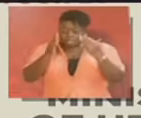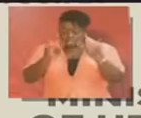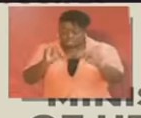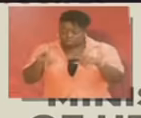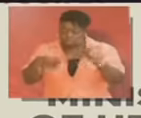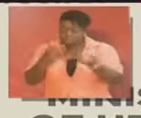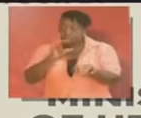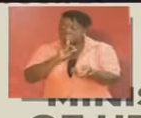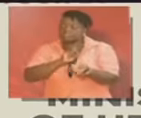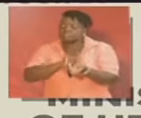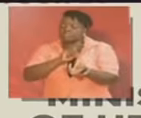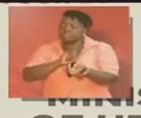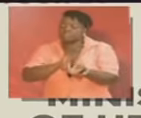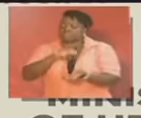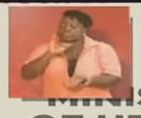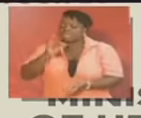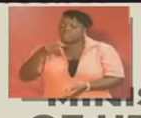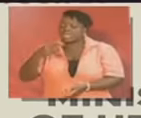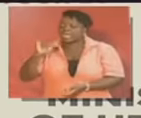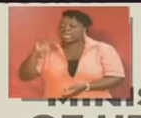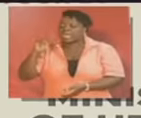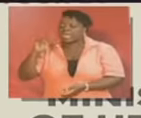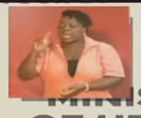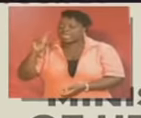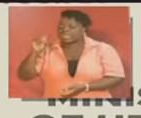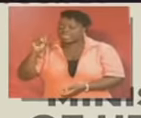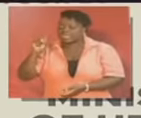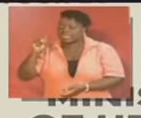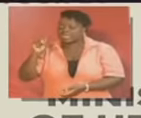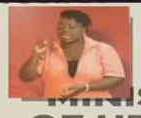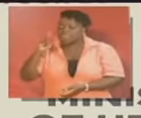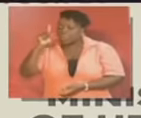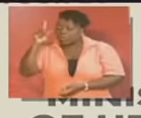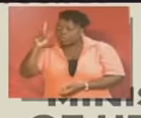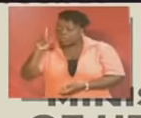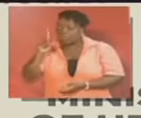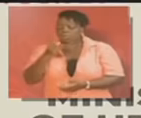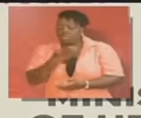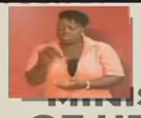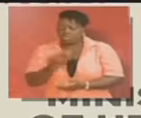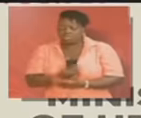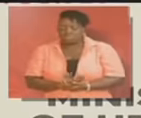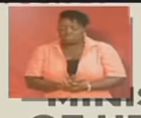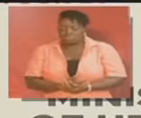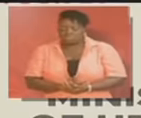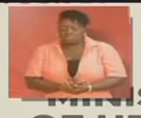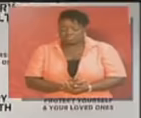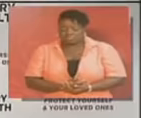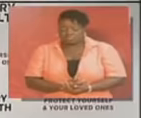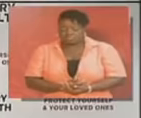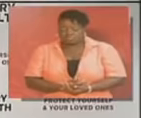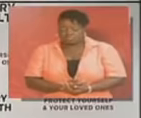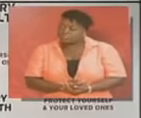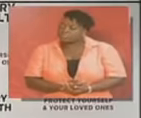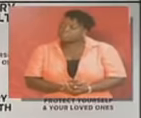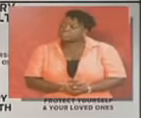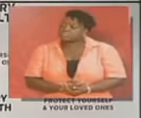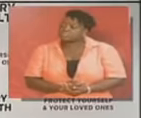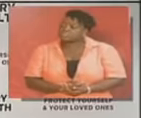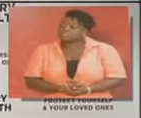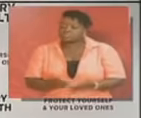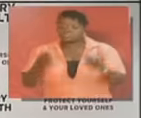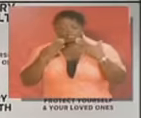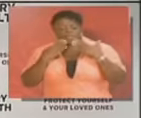Dr. Hines, who is going to clarify one important matter in the public domain. We go to Dr. Hines. Okay, thank